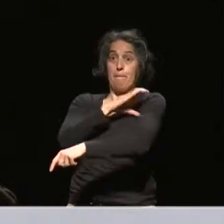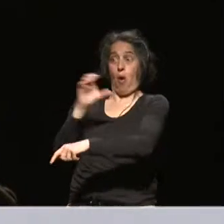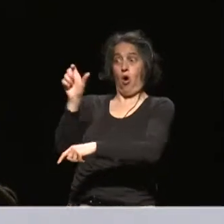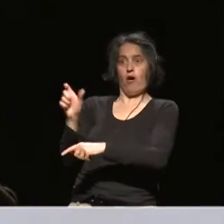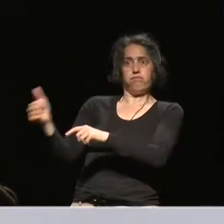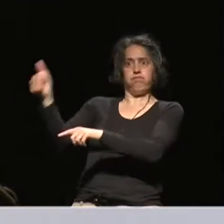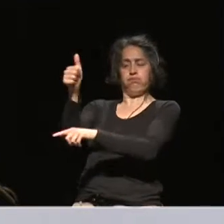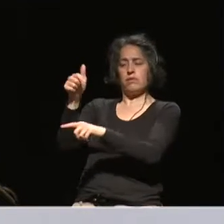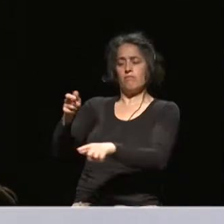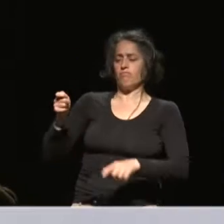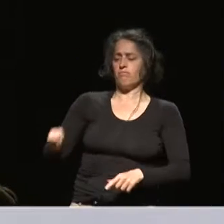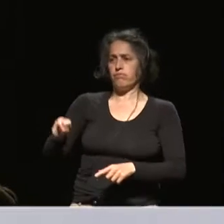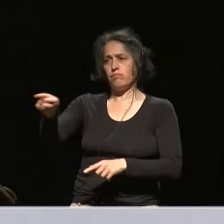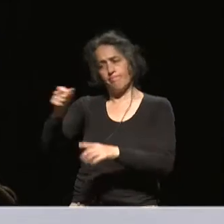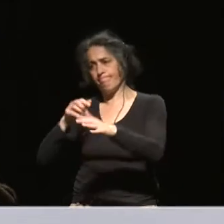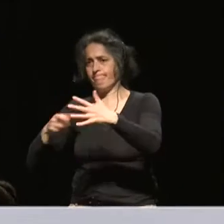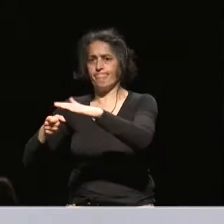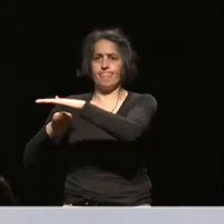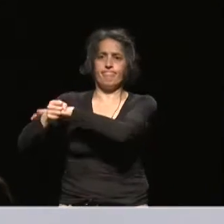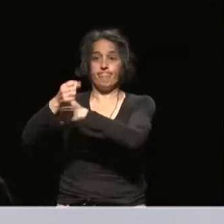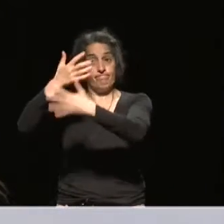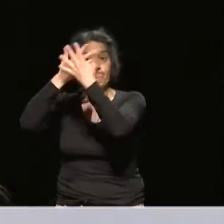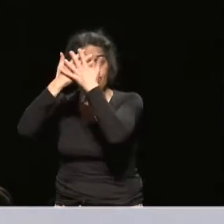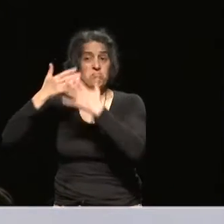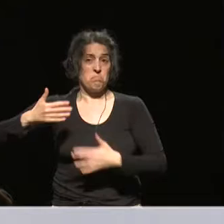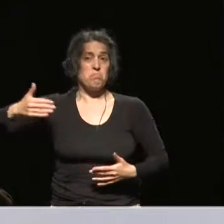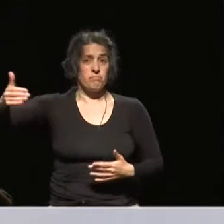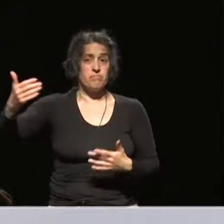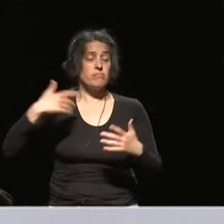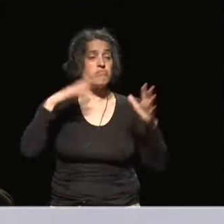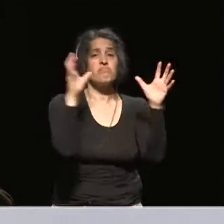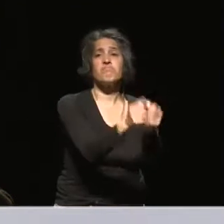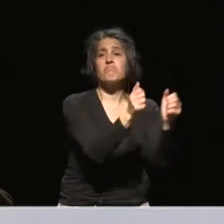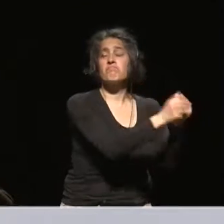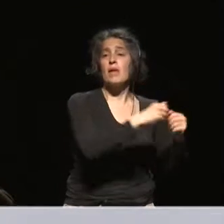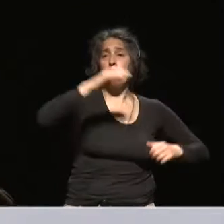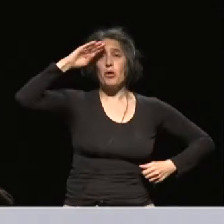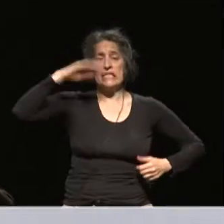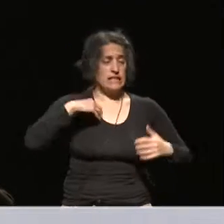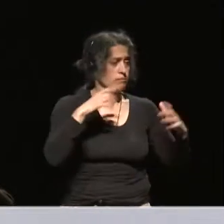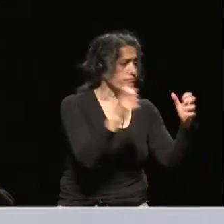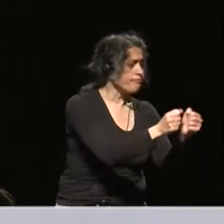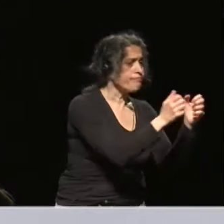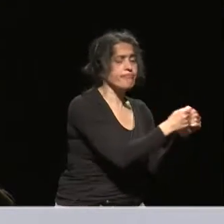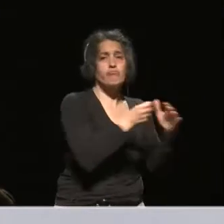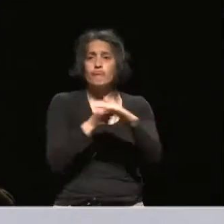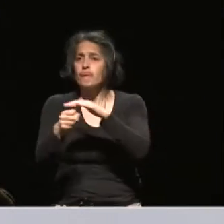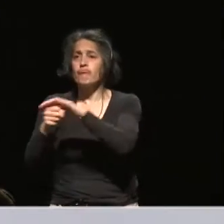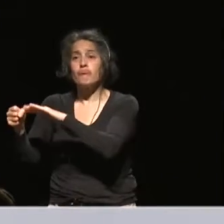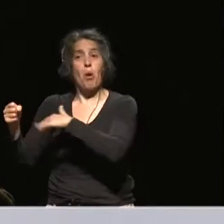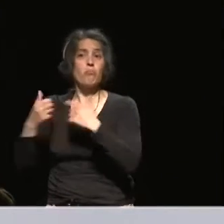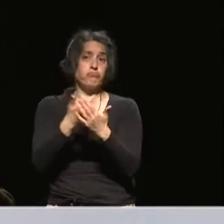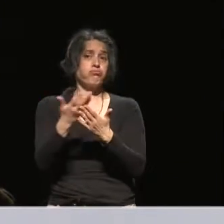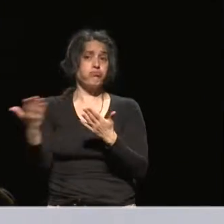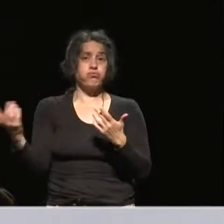An increased number of investigations and arrests for corruption, an impressively free media, and an increasingly active